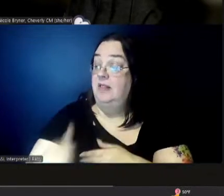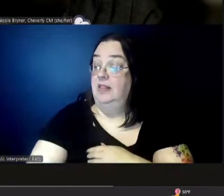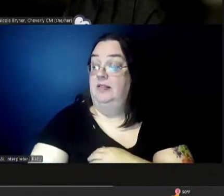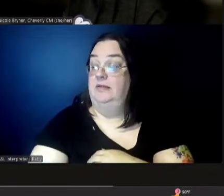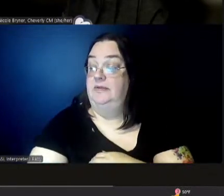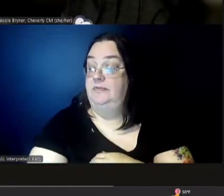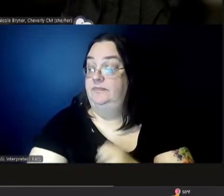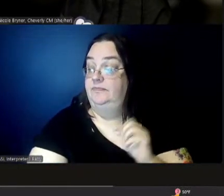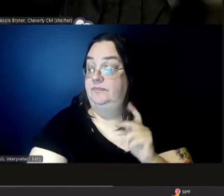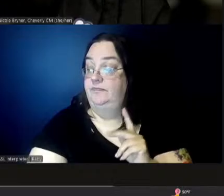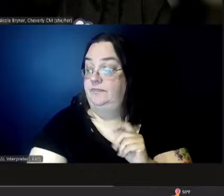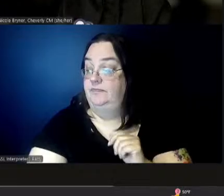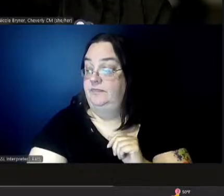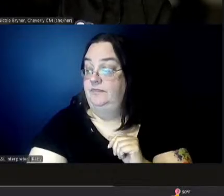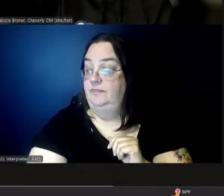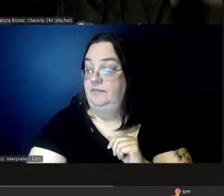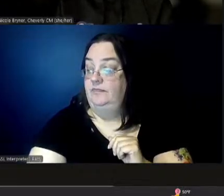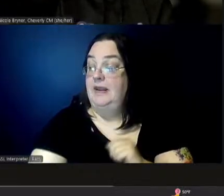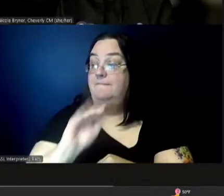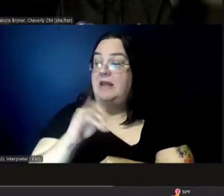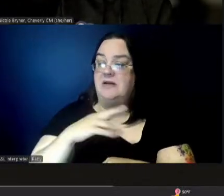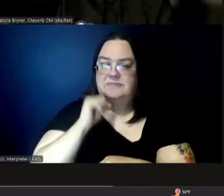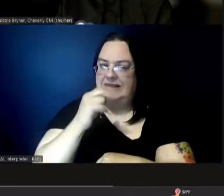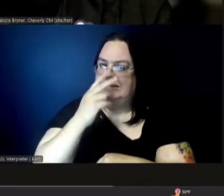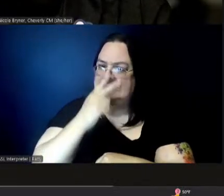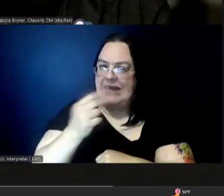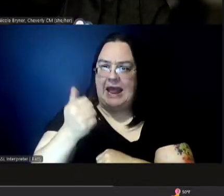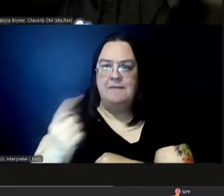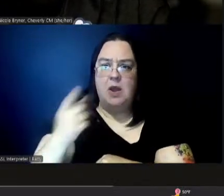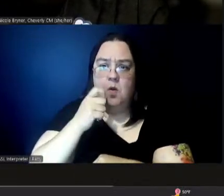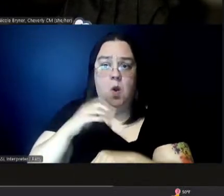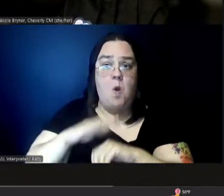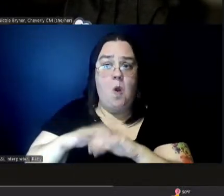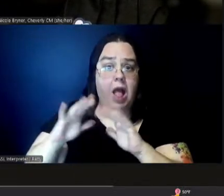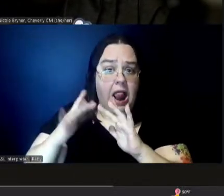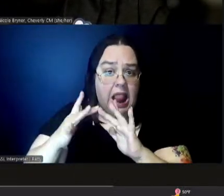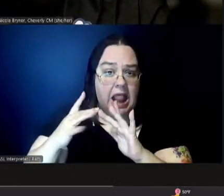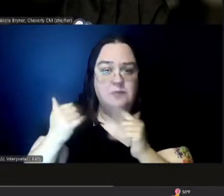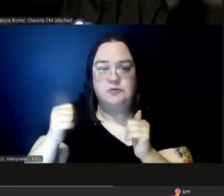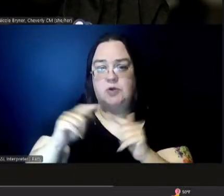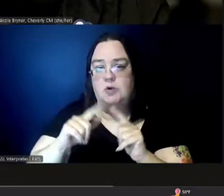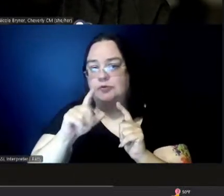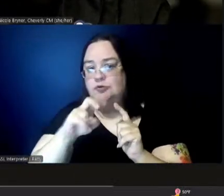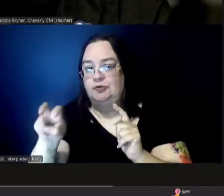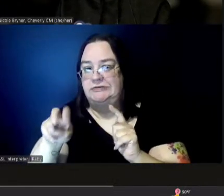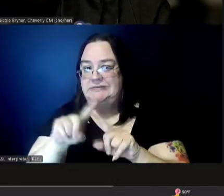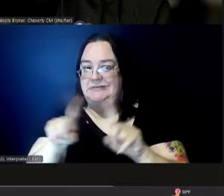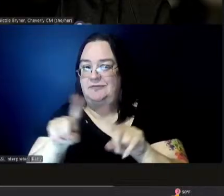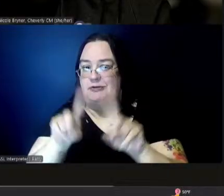All right, I'm not seeing anyone online. Let me try to switch screens.